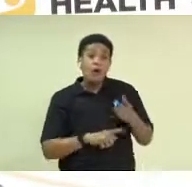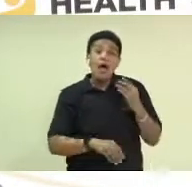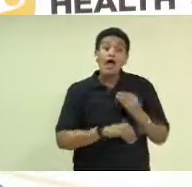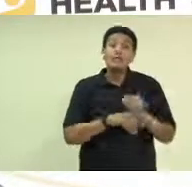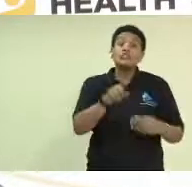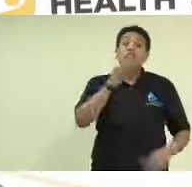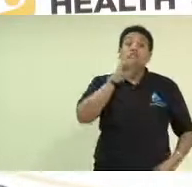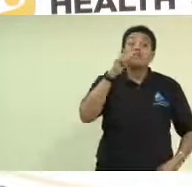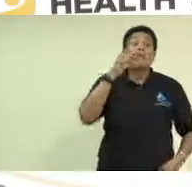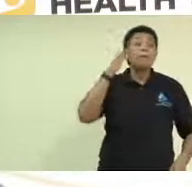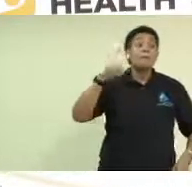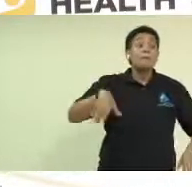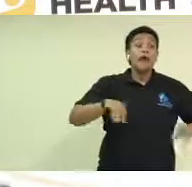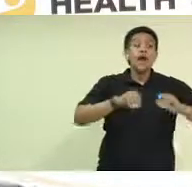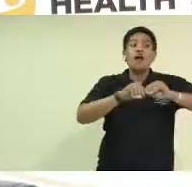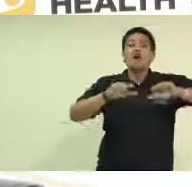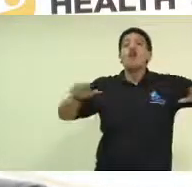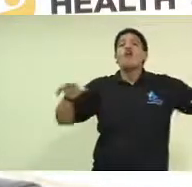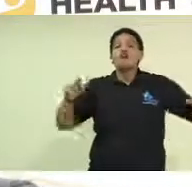it's just bad all around.